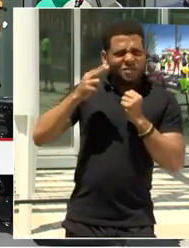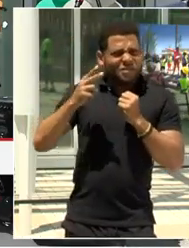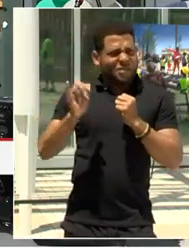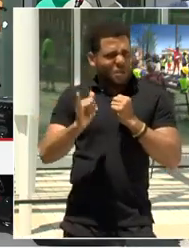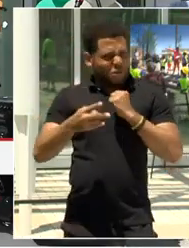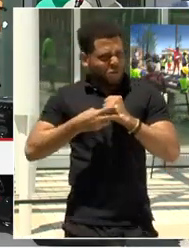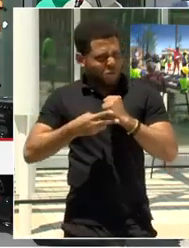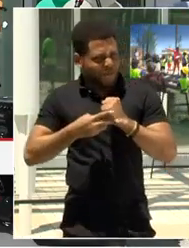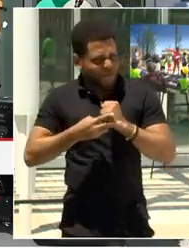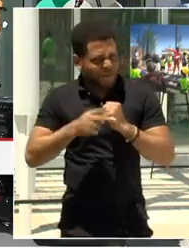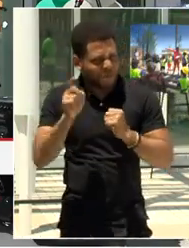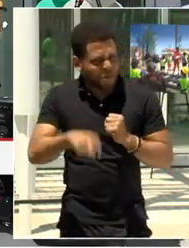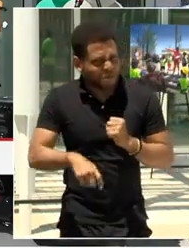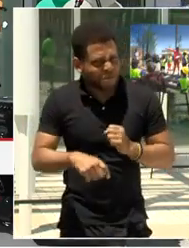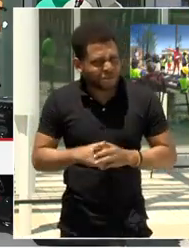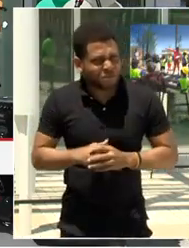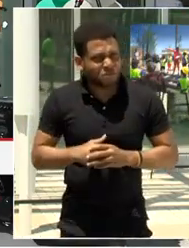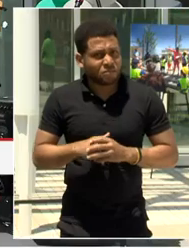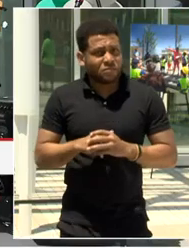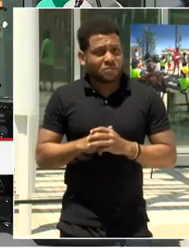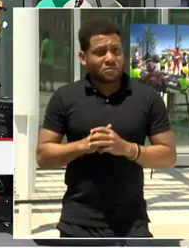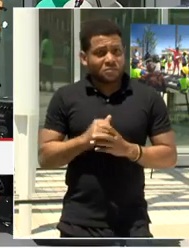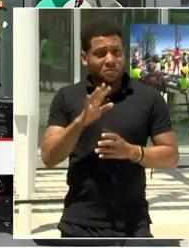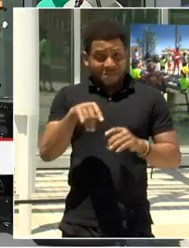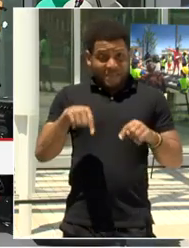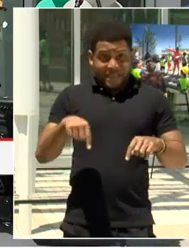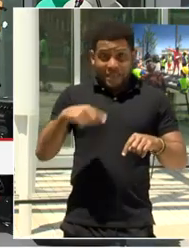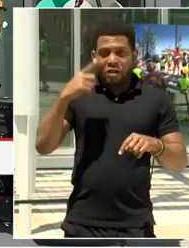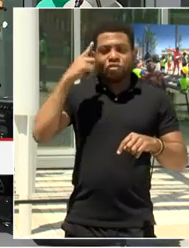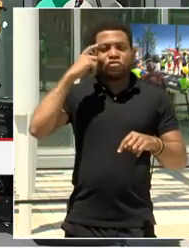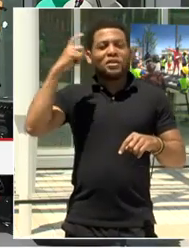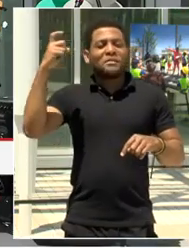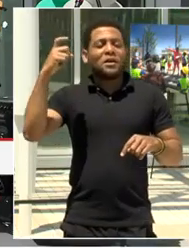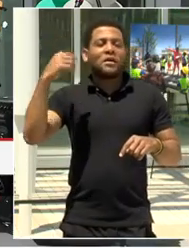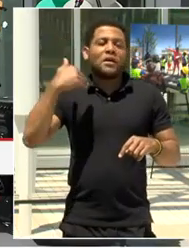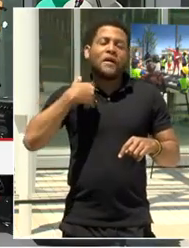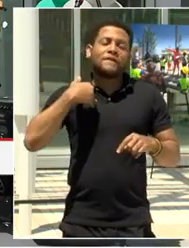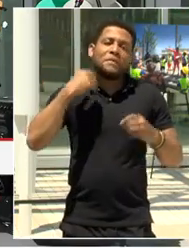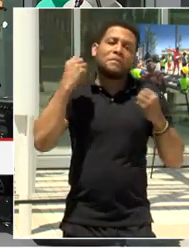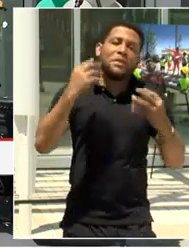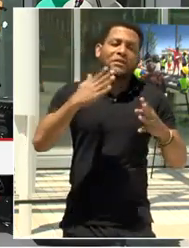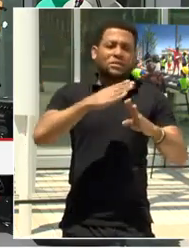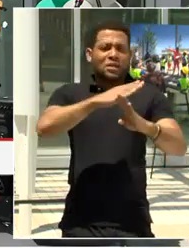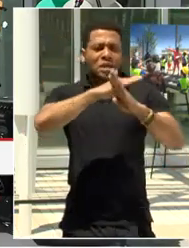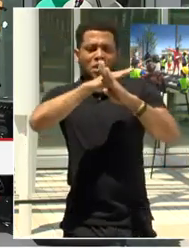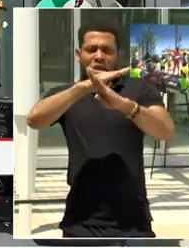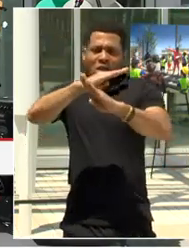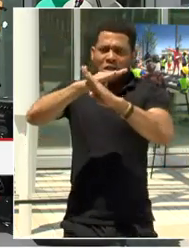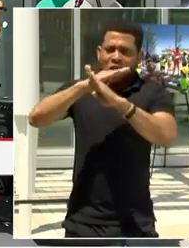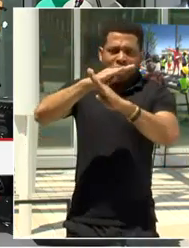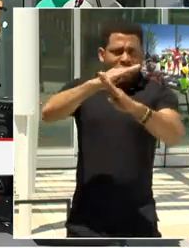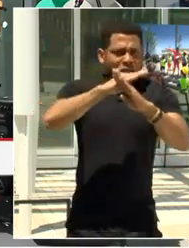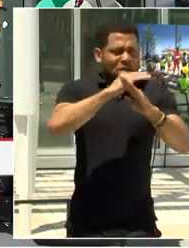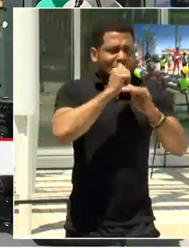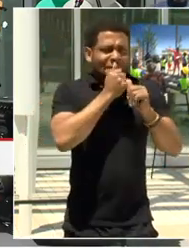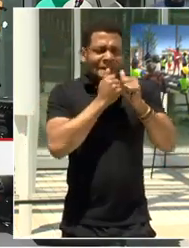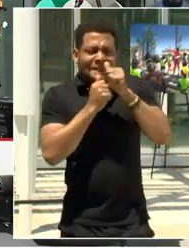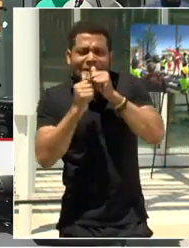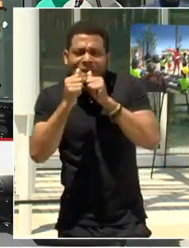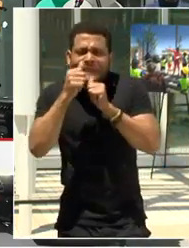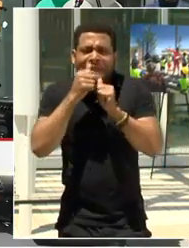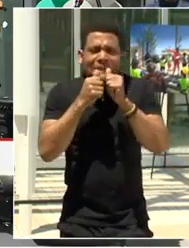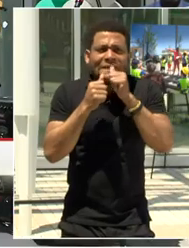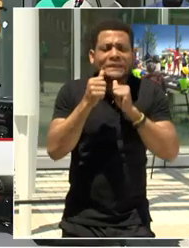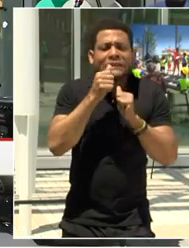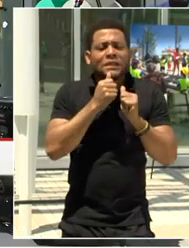big dreams, there were hurdles we had to overcome, but thankful we have a mayor who is